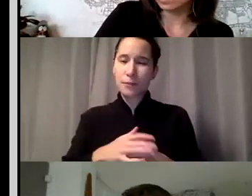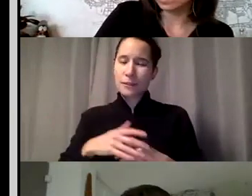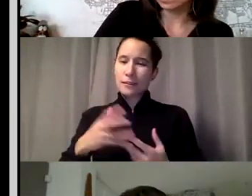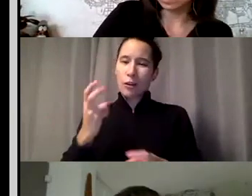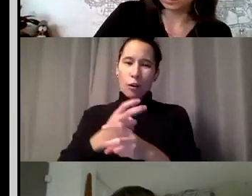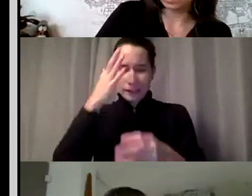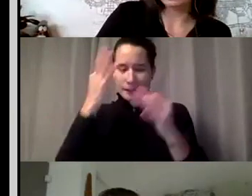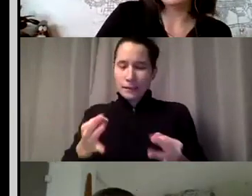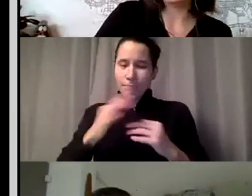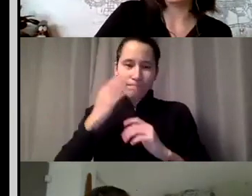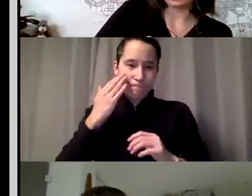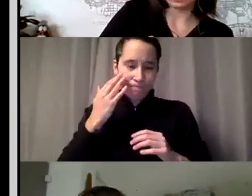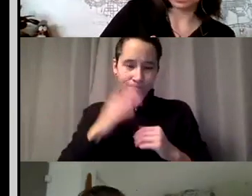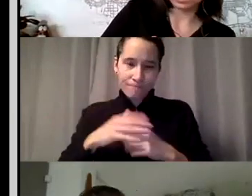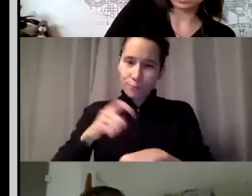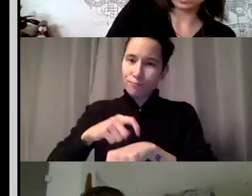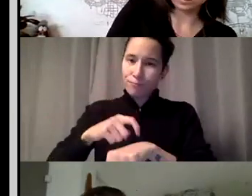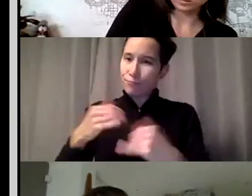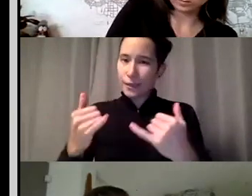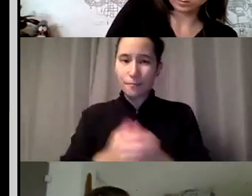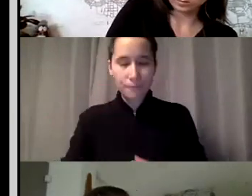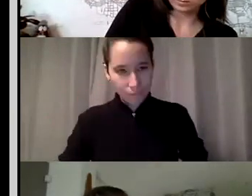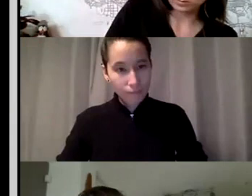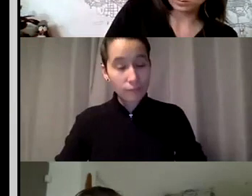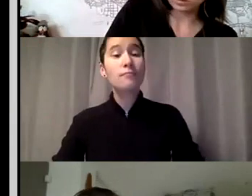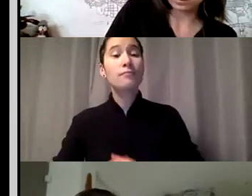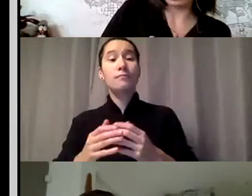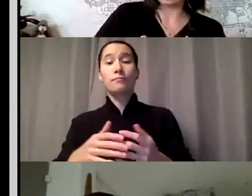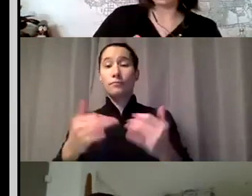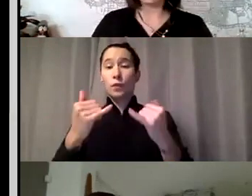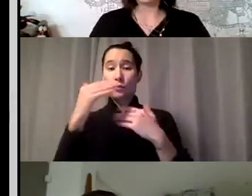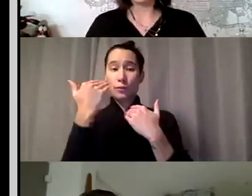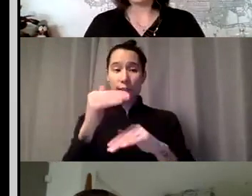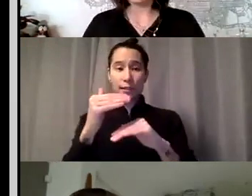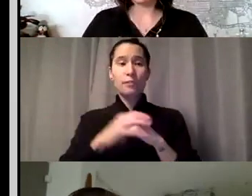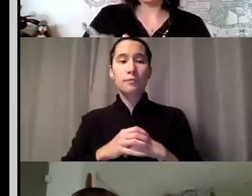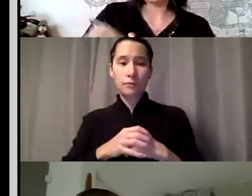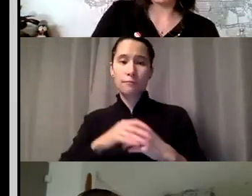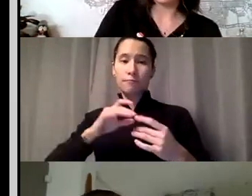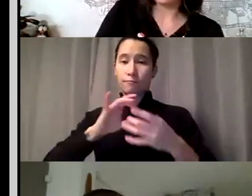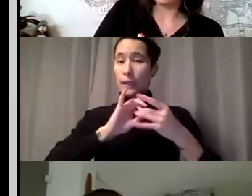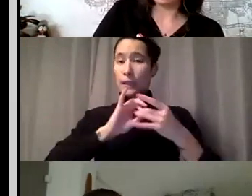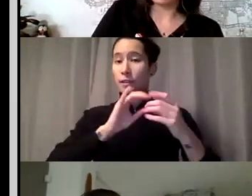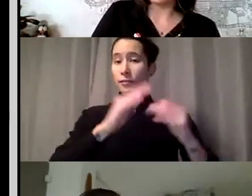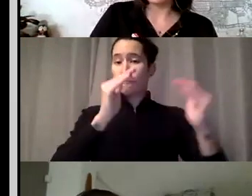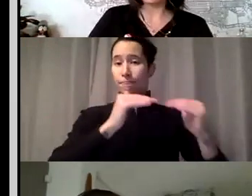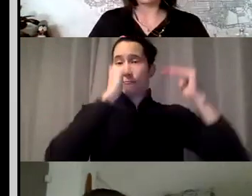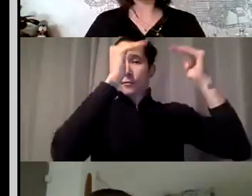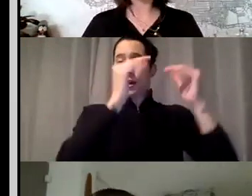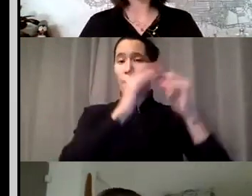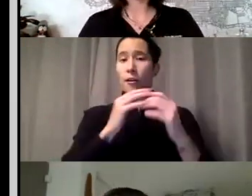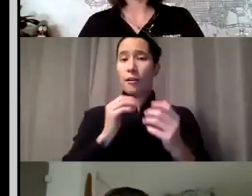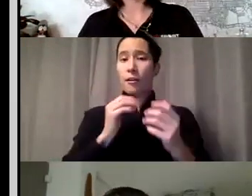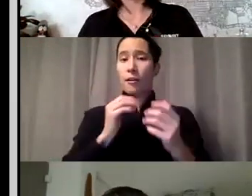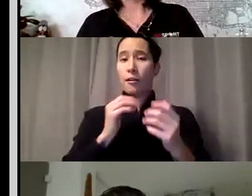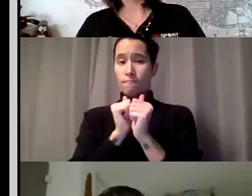The other current restriction that has been in the order is around high performance athletes. So they are able to train and